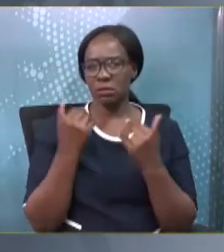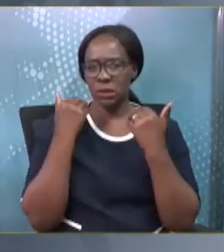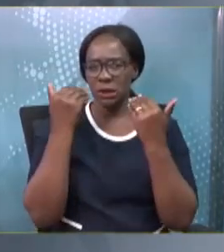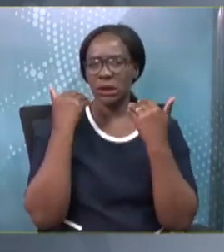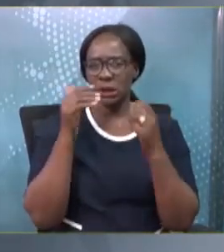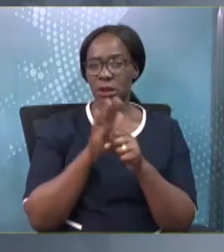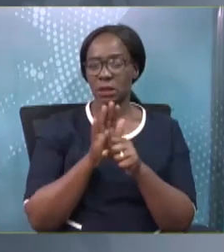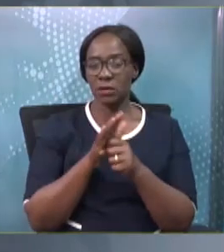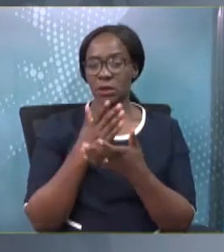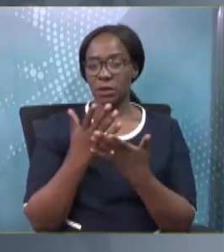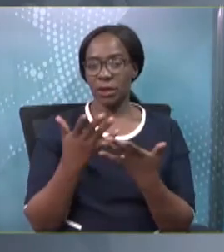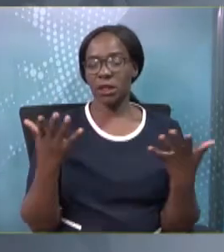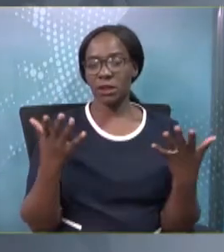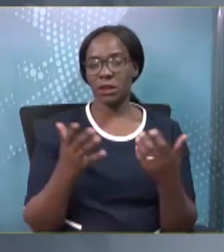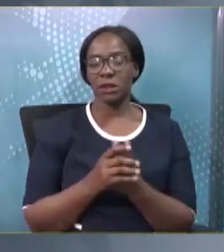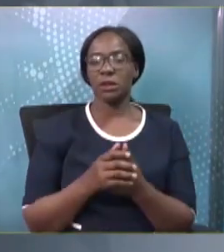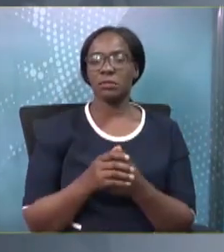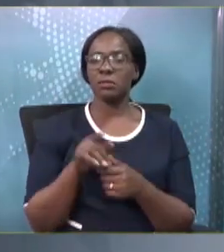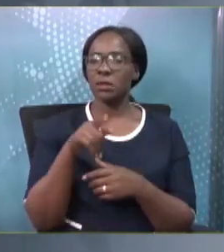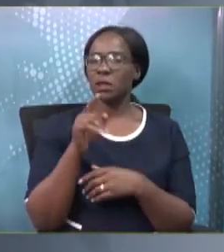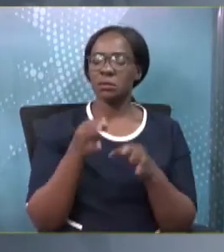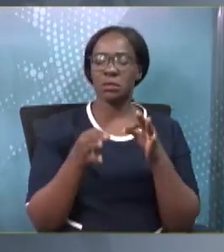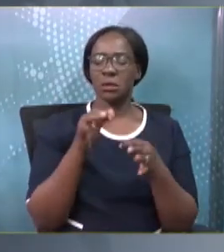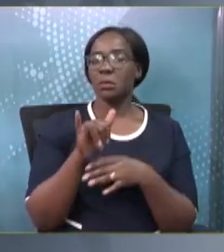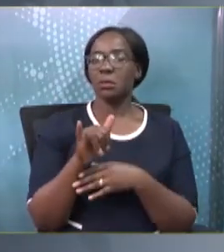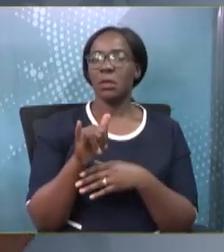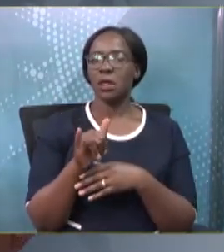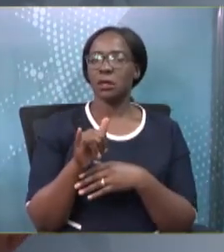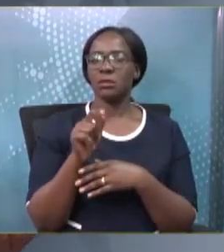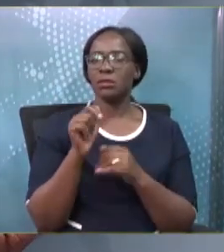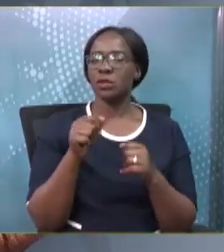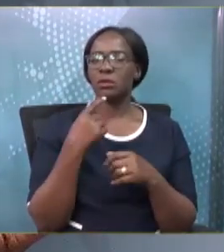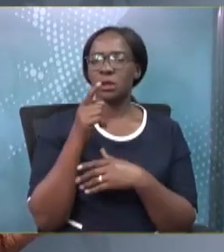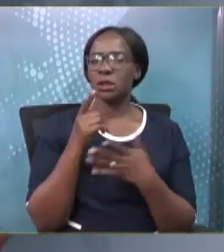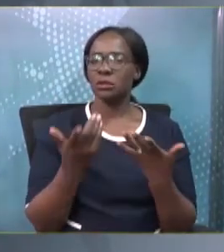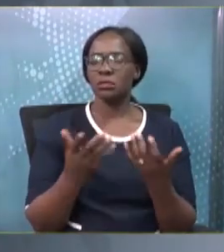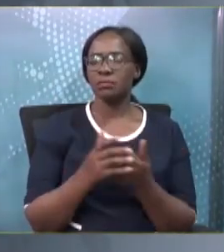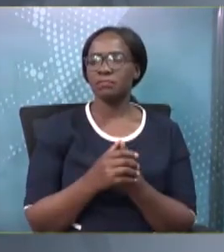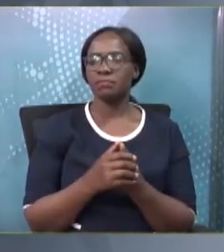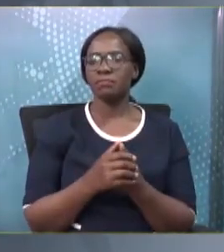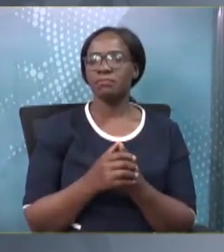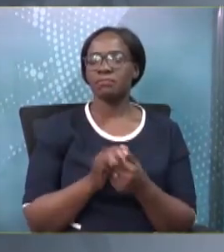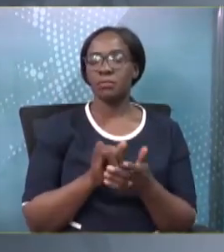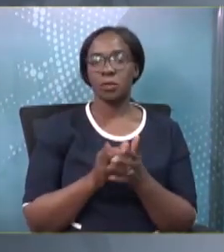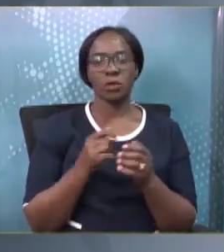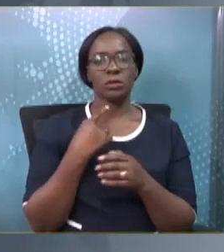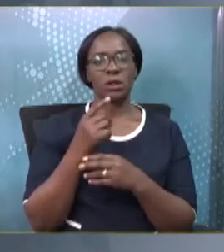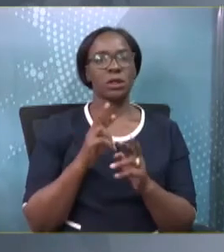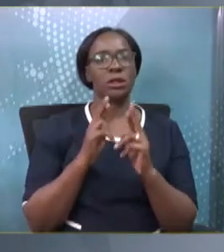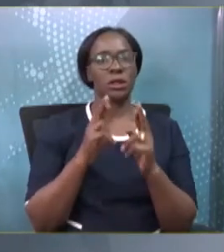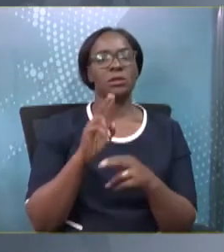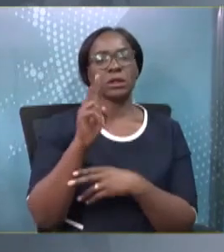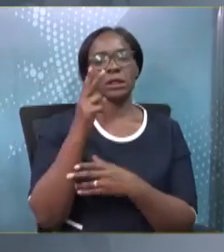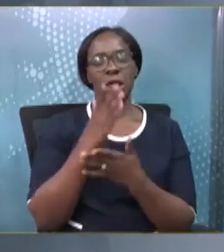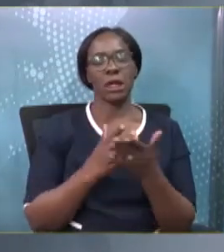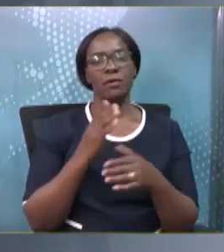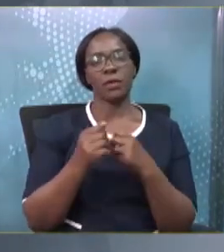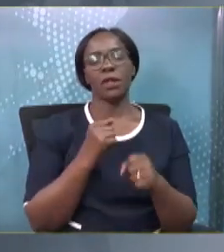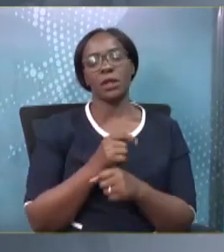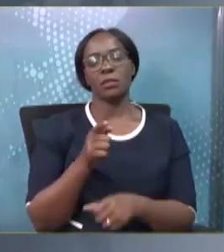certain asset mm-hmm. classes. True. Judging from that result, what would you say is the predicted result for the second half of the